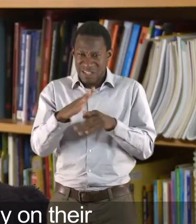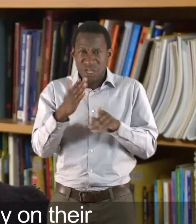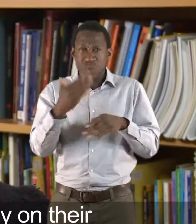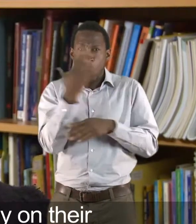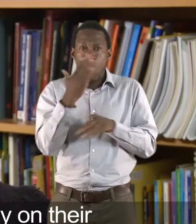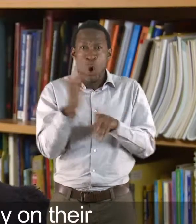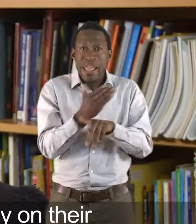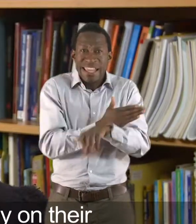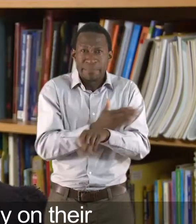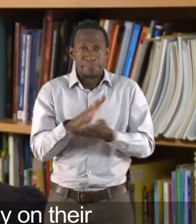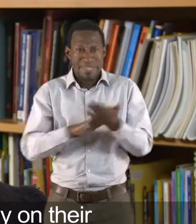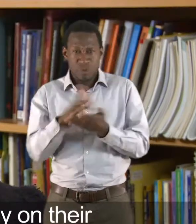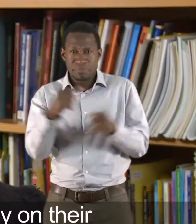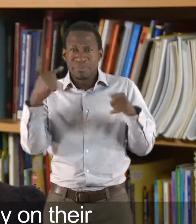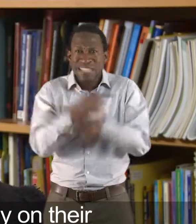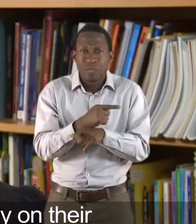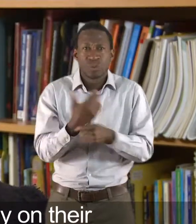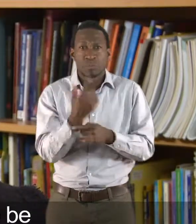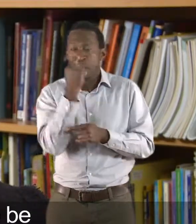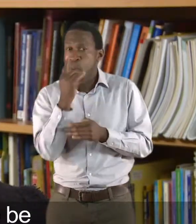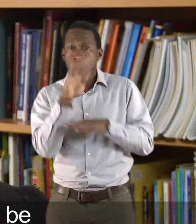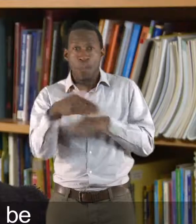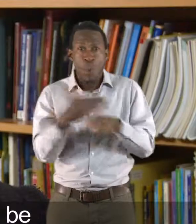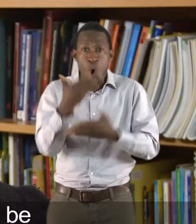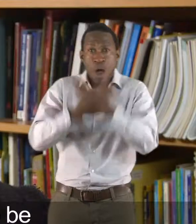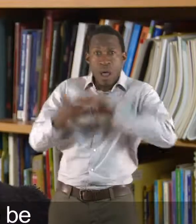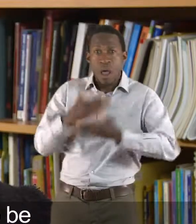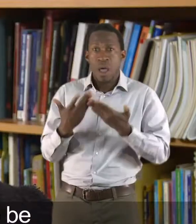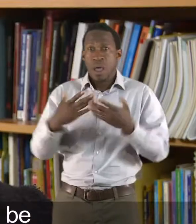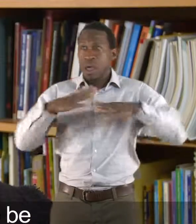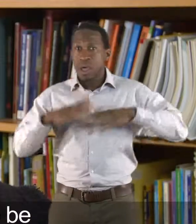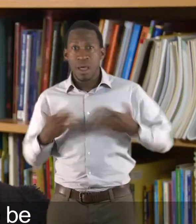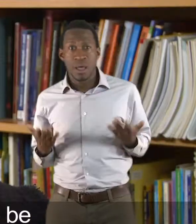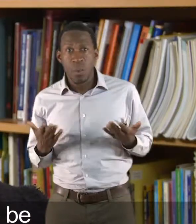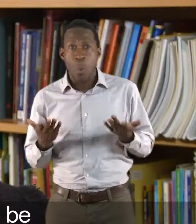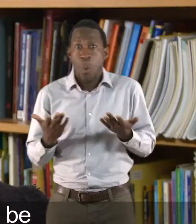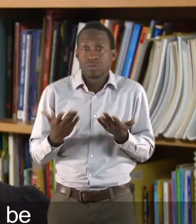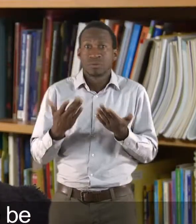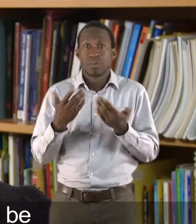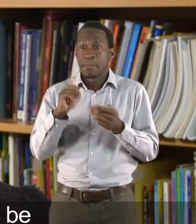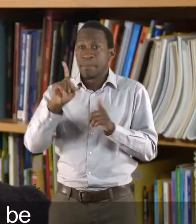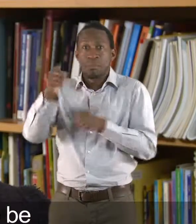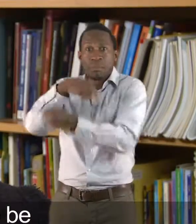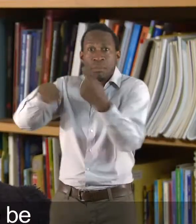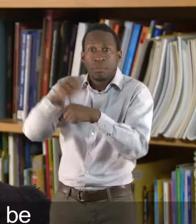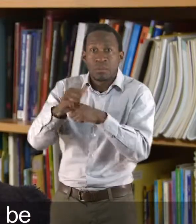possibly on their homework, what's going to be set, whether a person's going to be inviting them to a party after school,